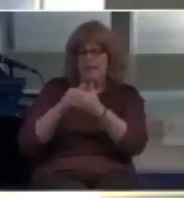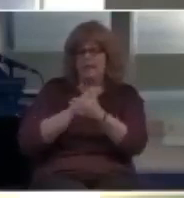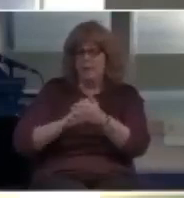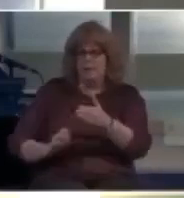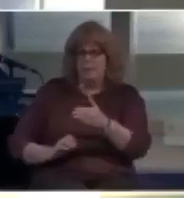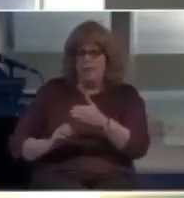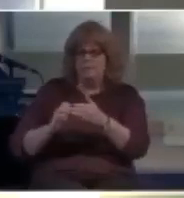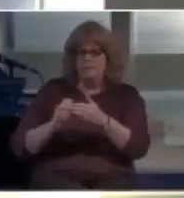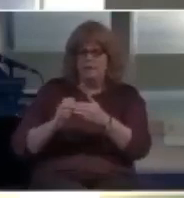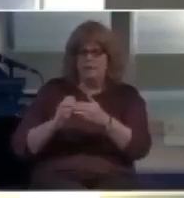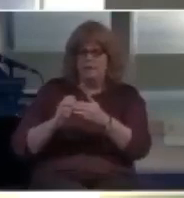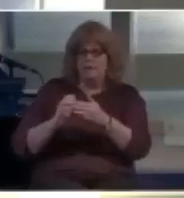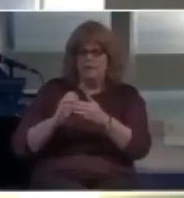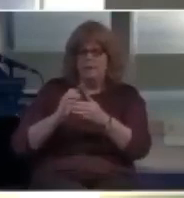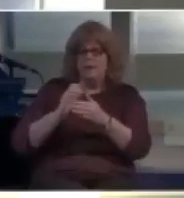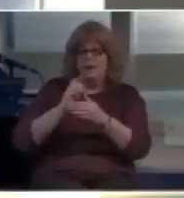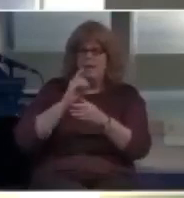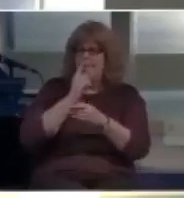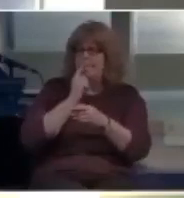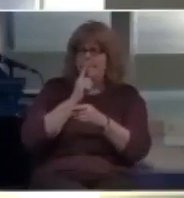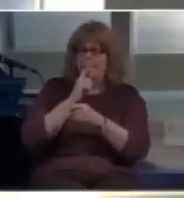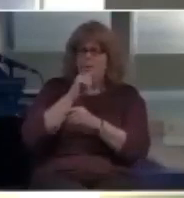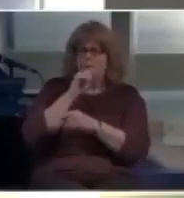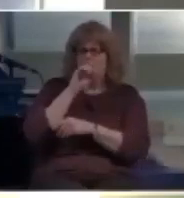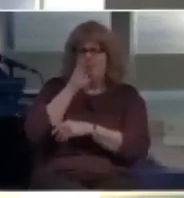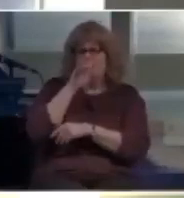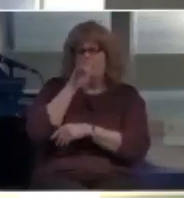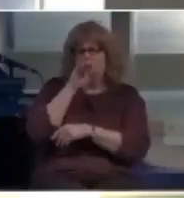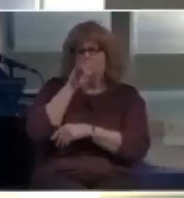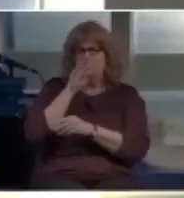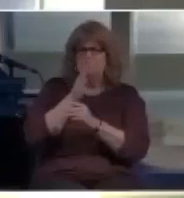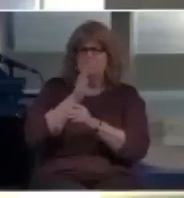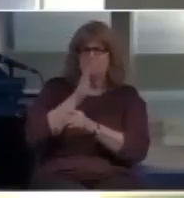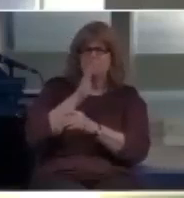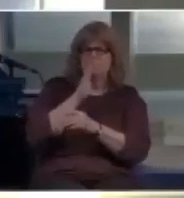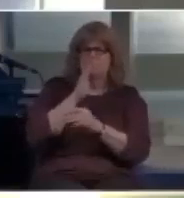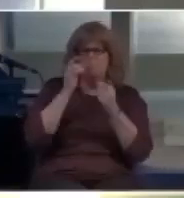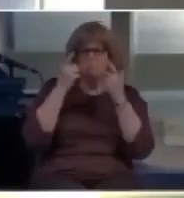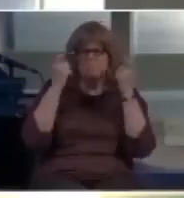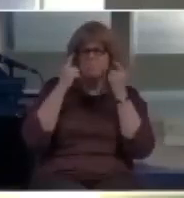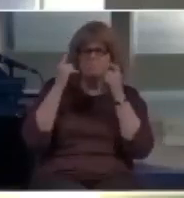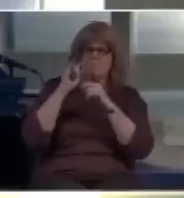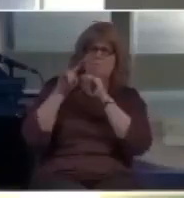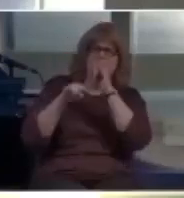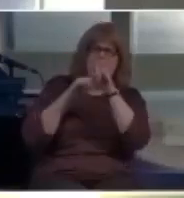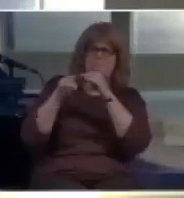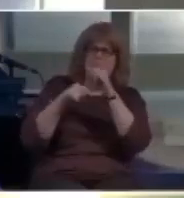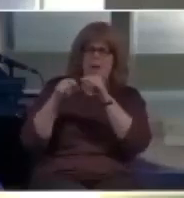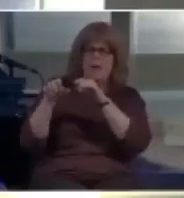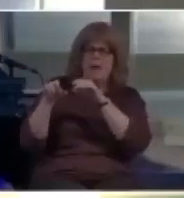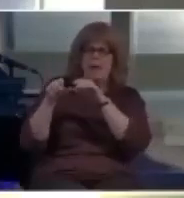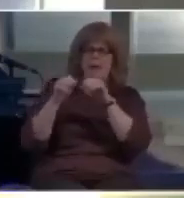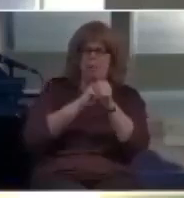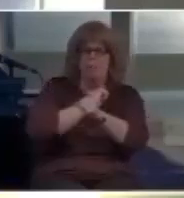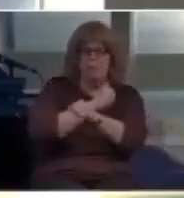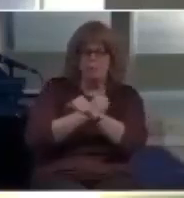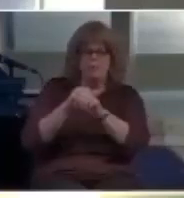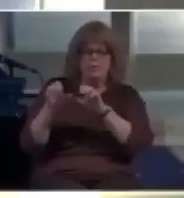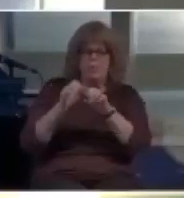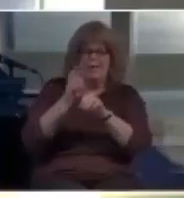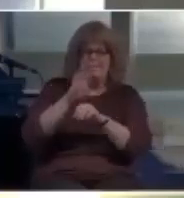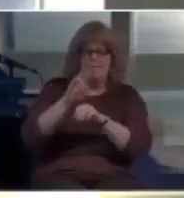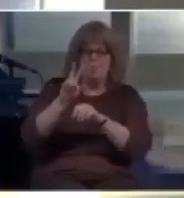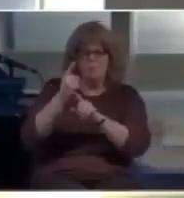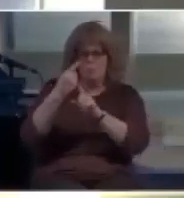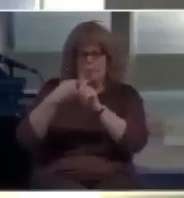Antichrist, a mouth speaking arrogant words and blasphemies and authority to act for 42 months was given